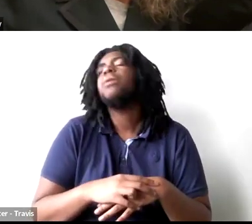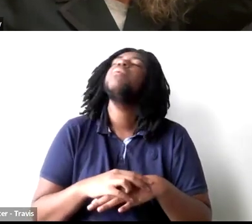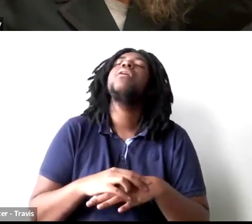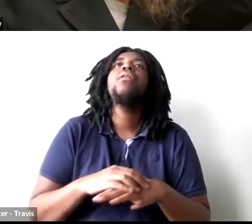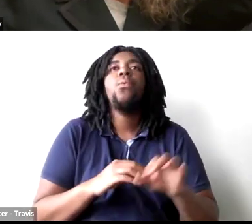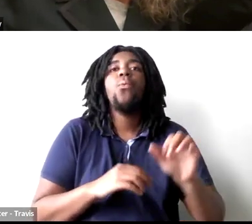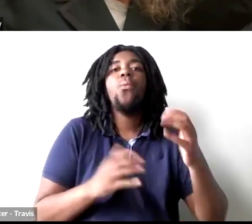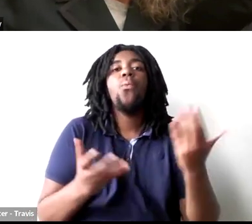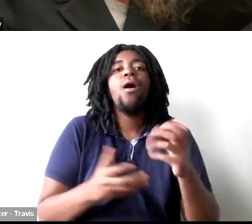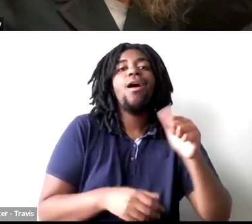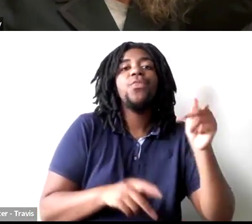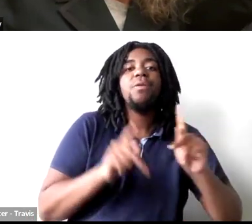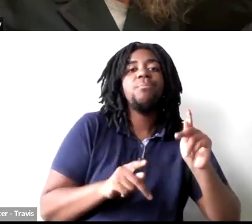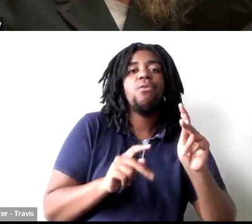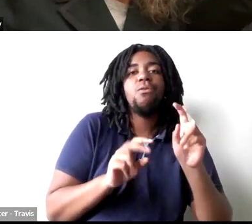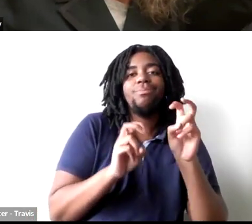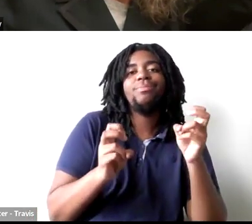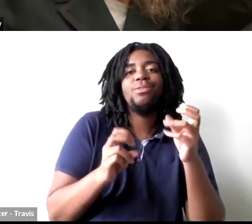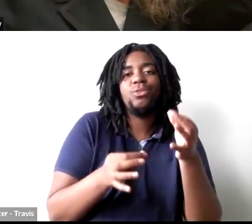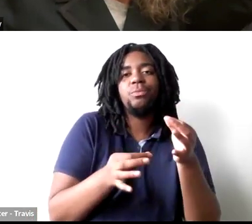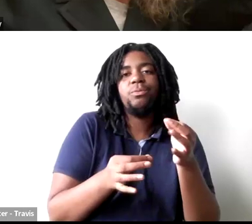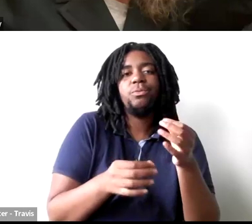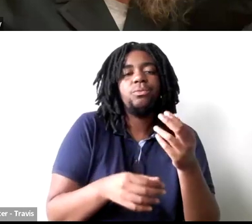let them totally define them, especially when you have